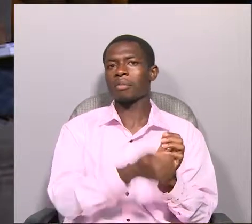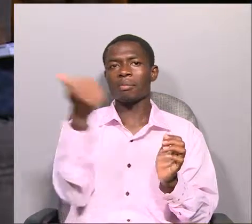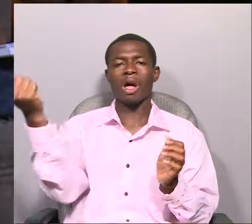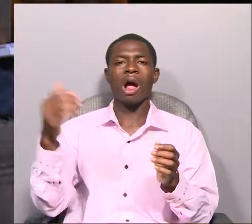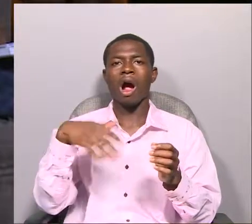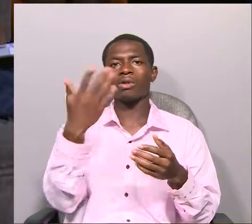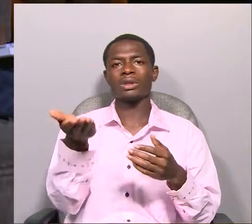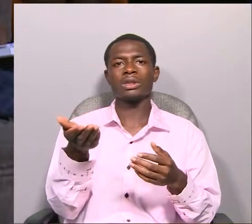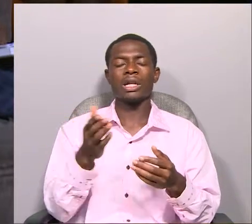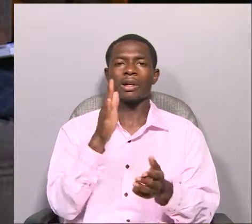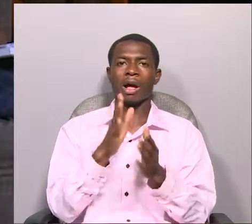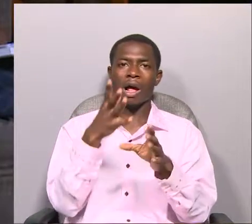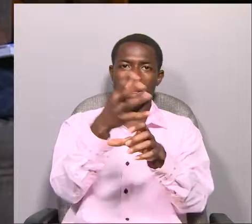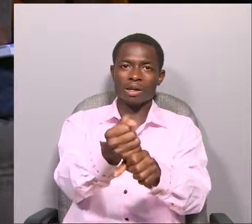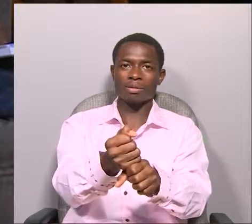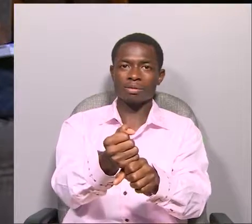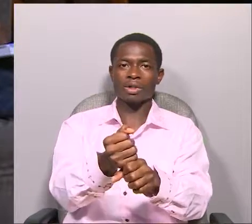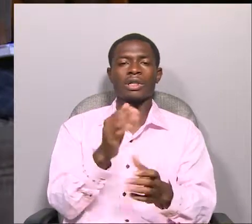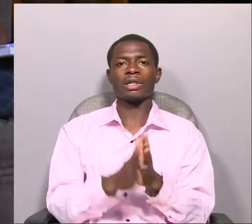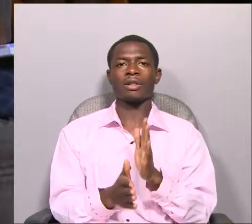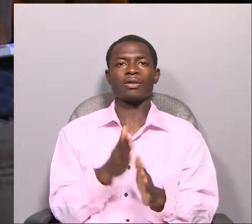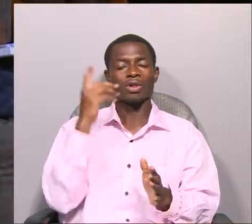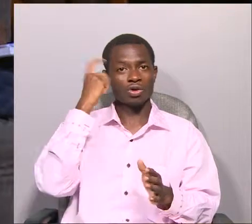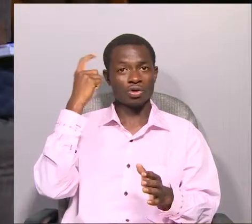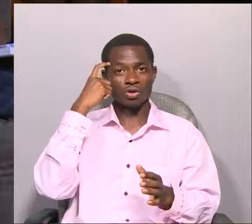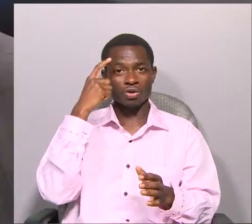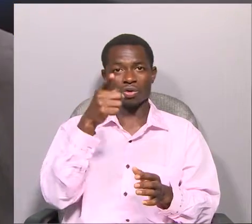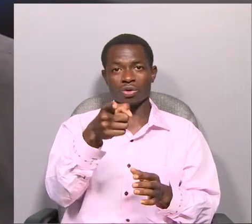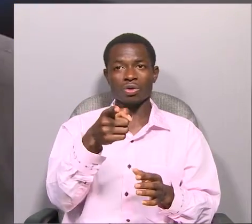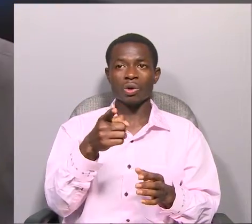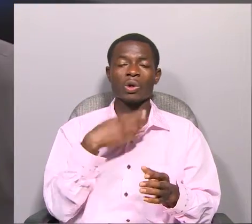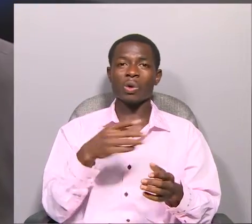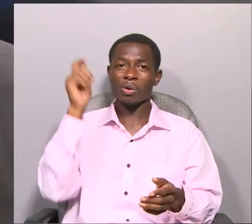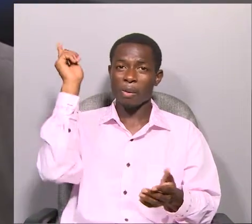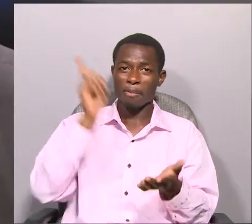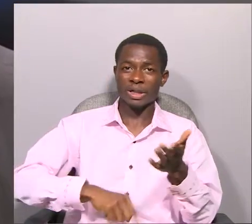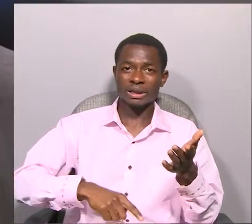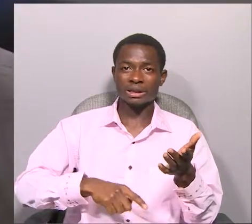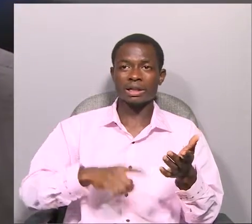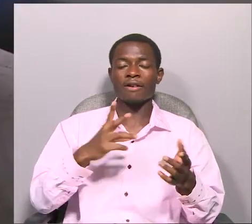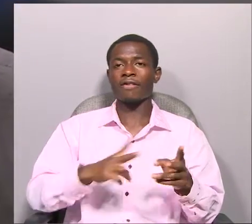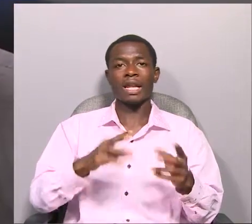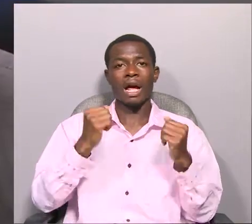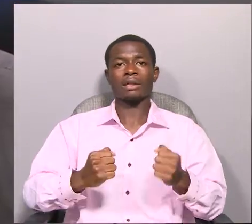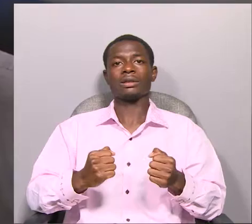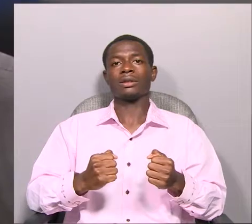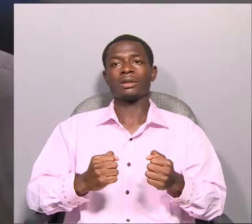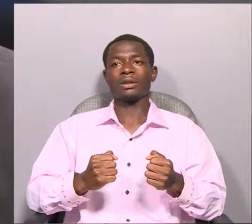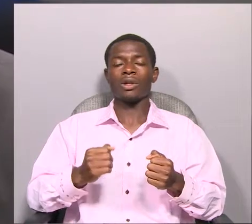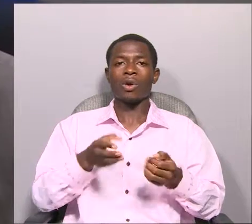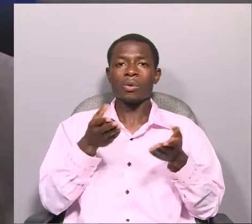with raping a child. And you know the sentence is predetermined,